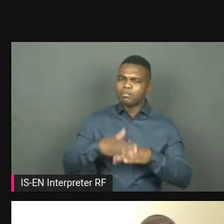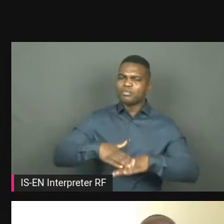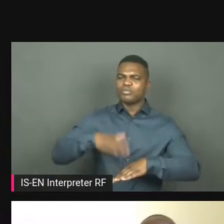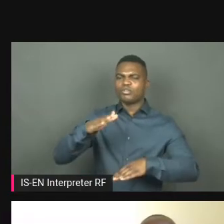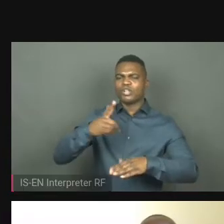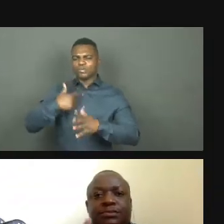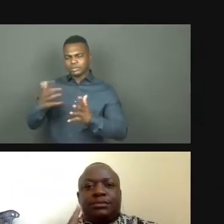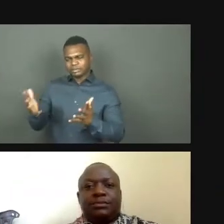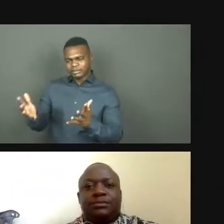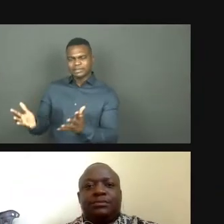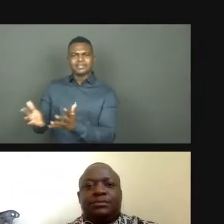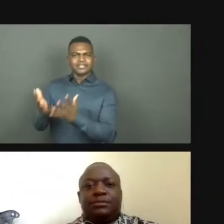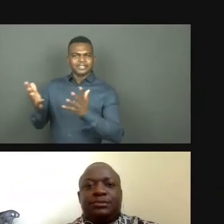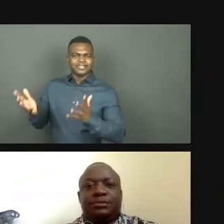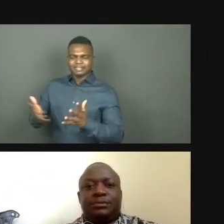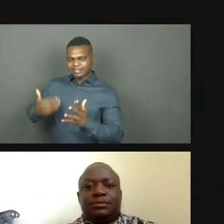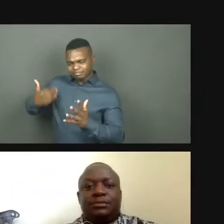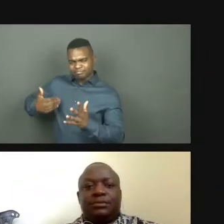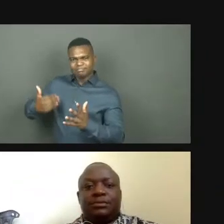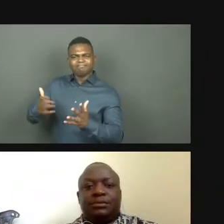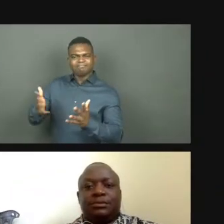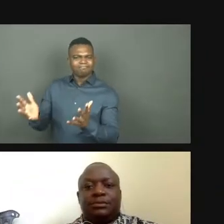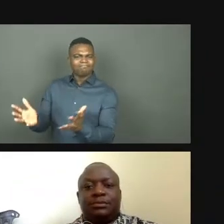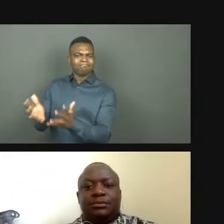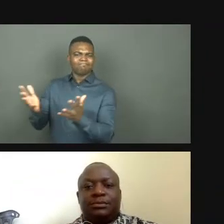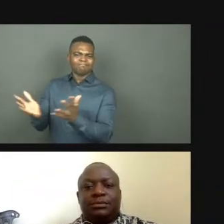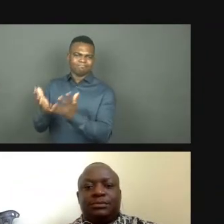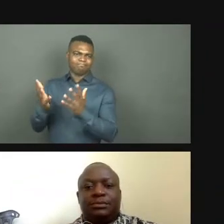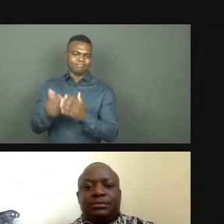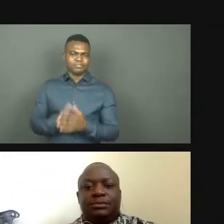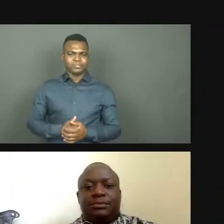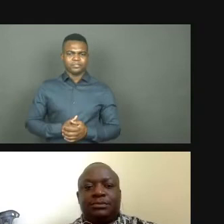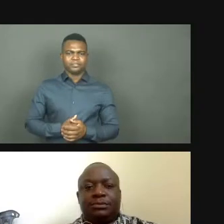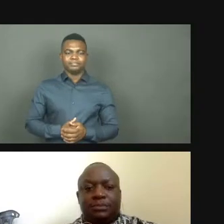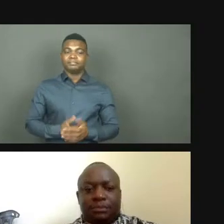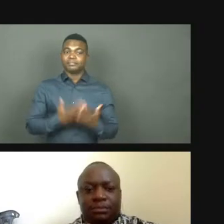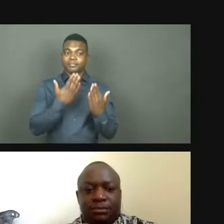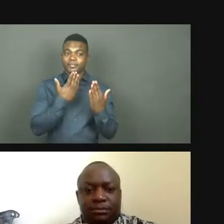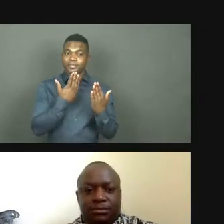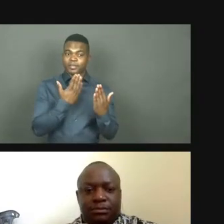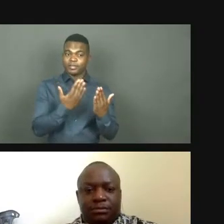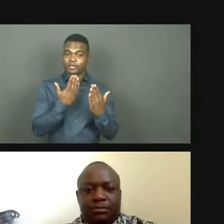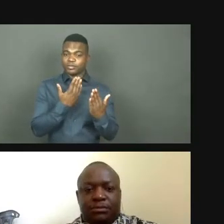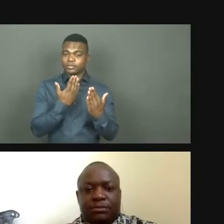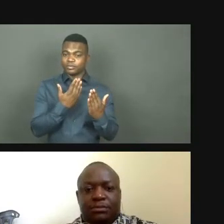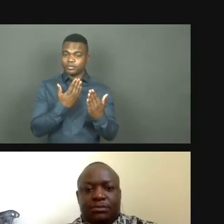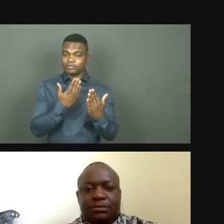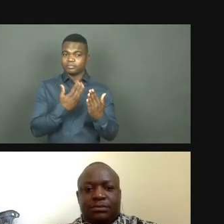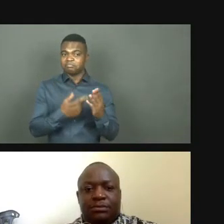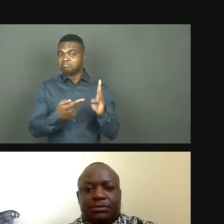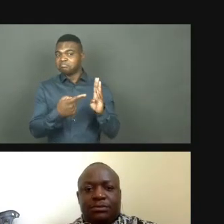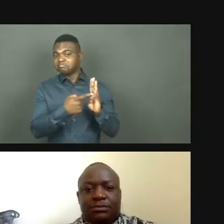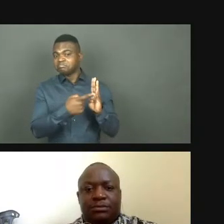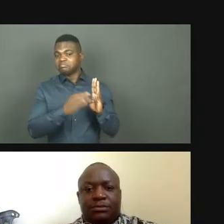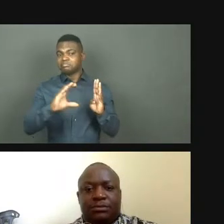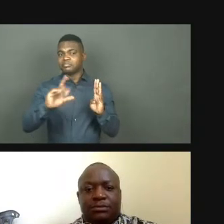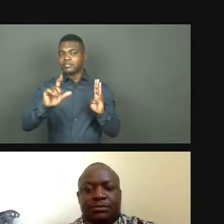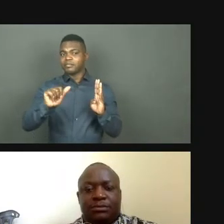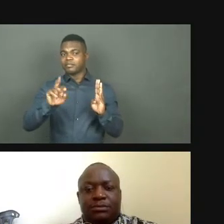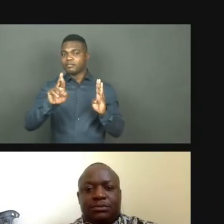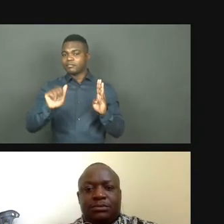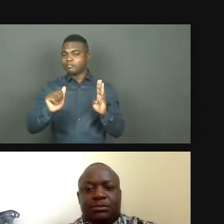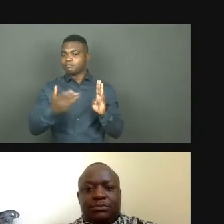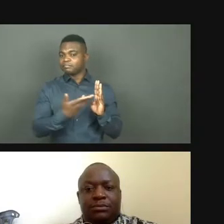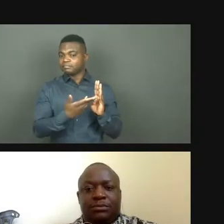yeah. Thank you. We have a question from the audience. And the question is